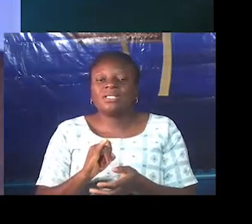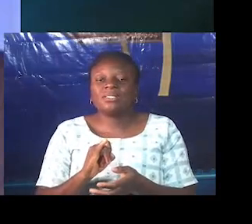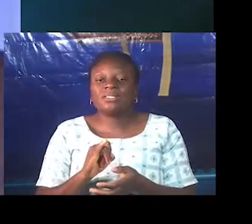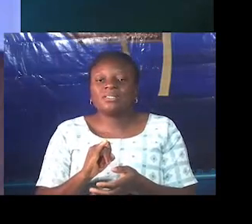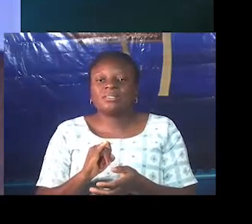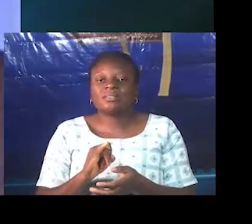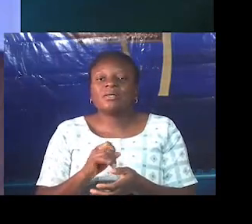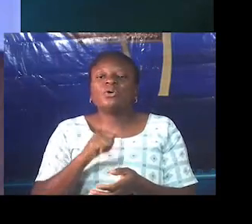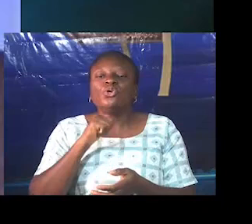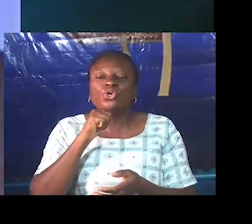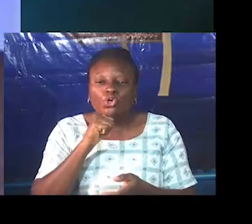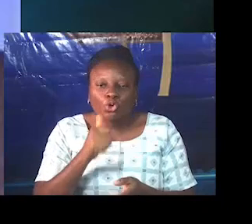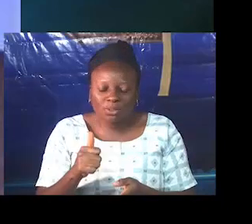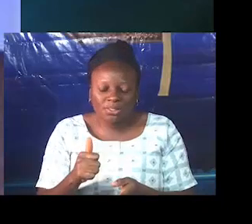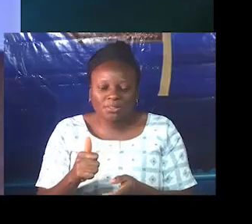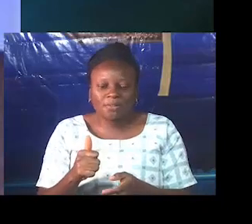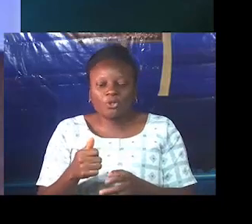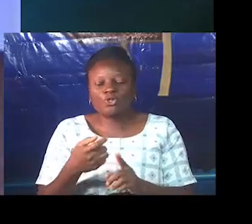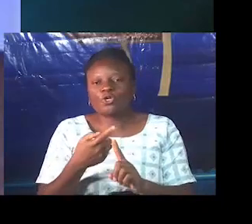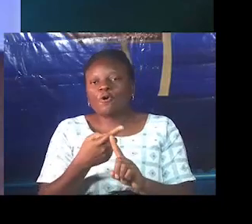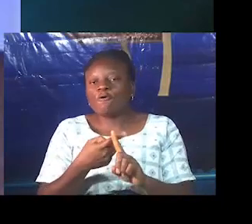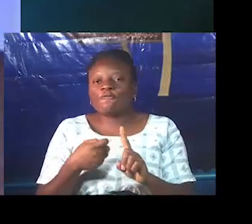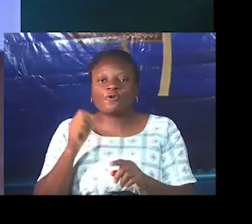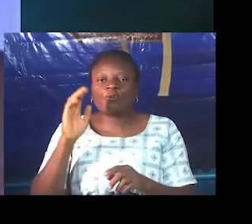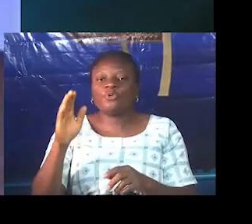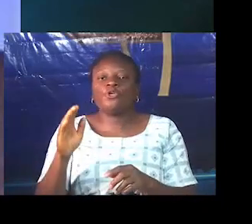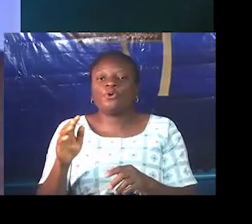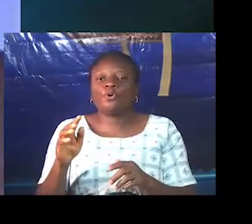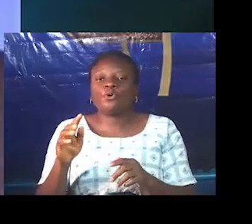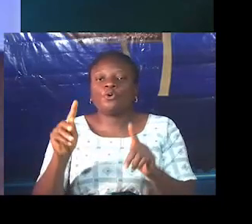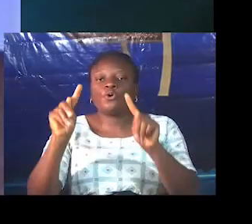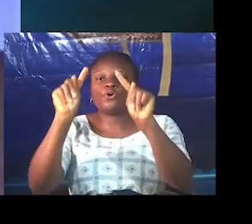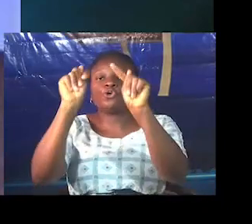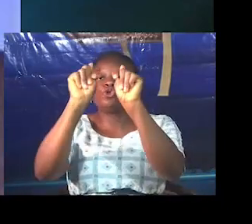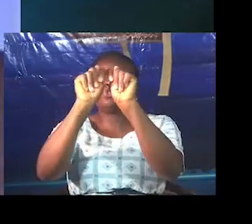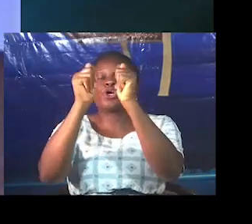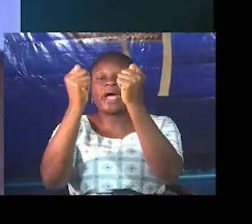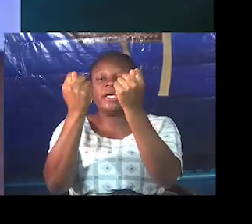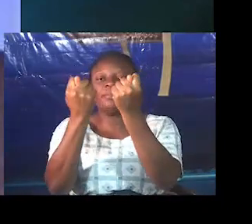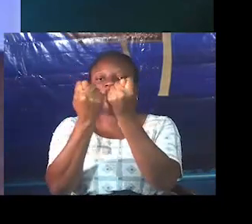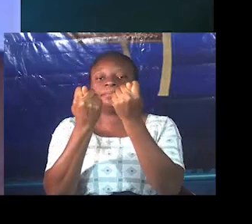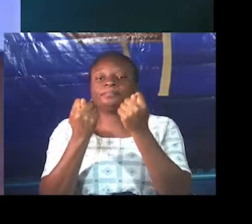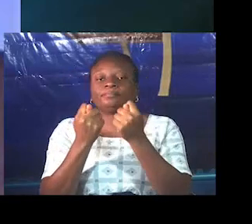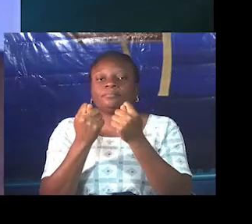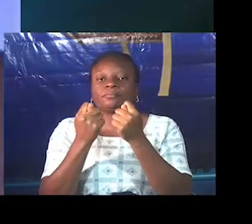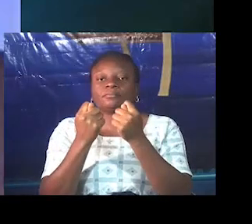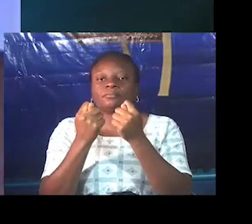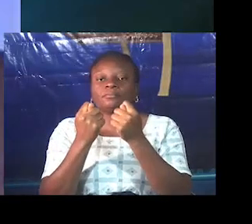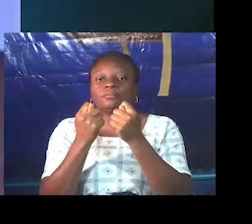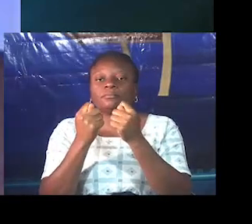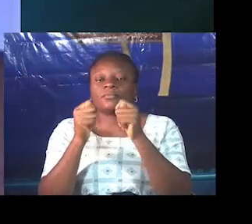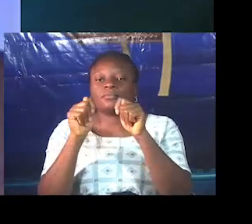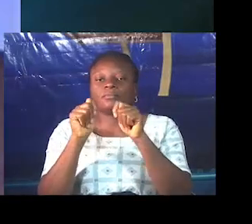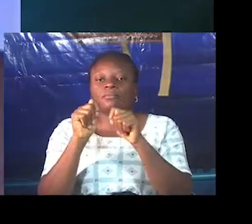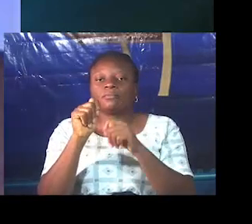You are living a brand new kind of life. Yes. That is continually learning more and more of what is